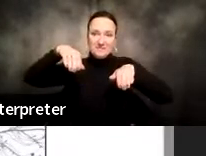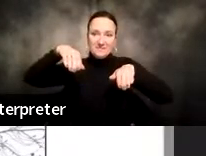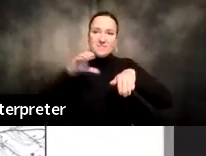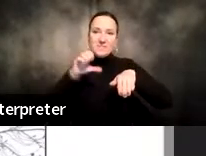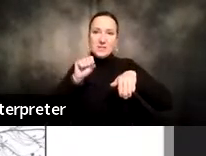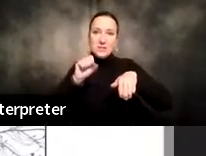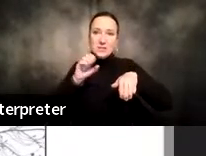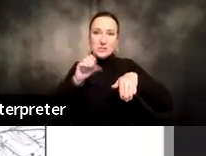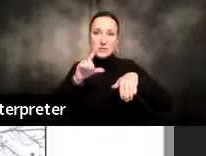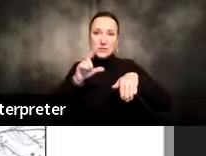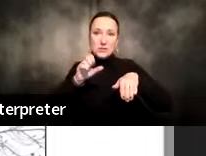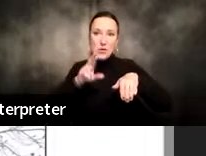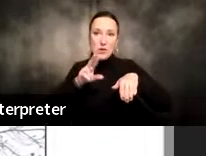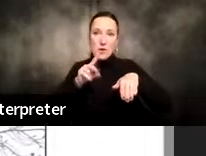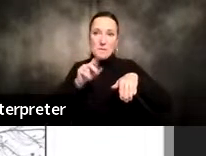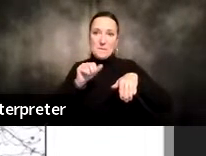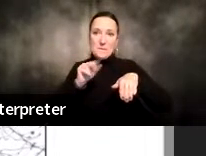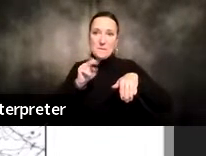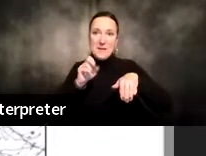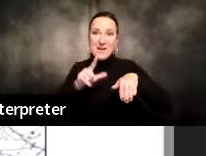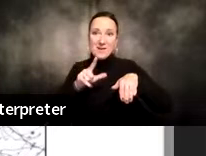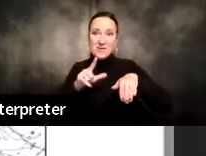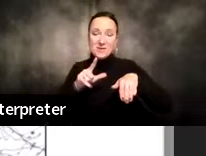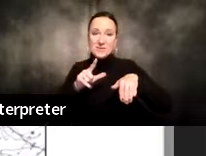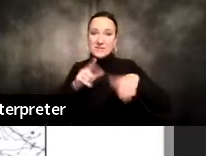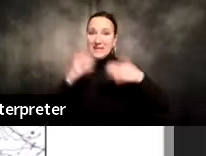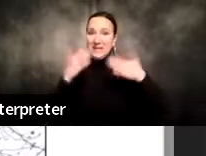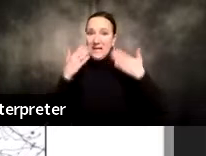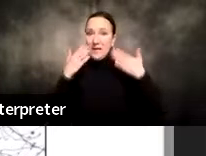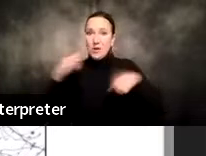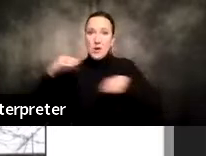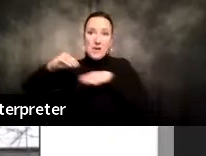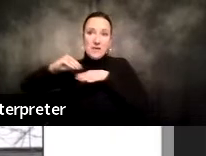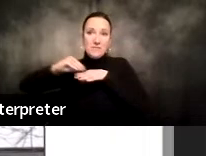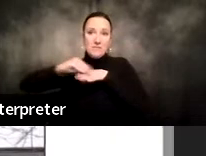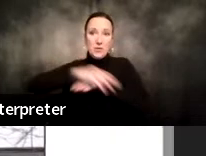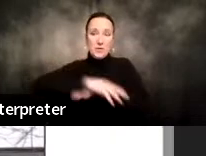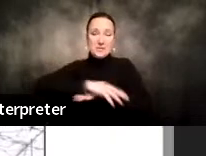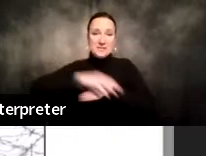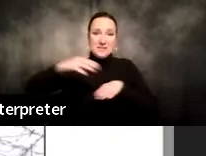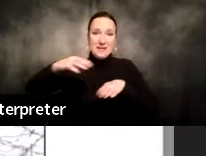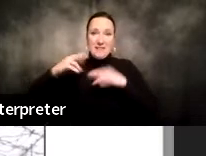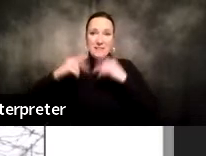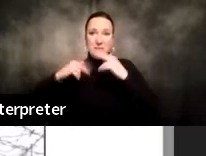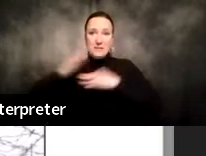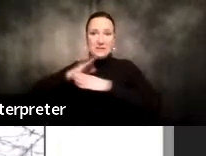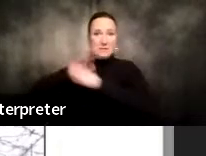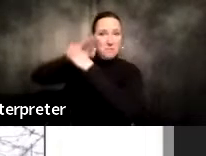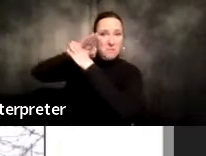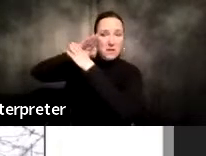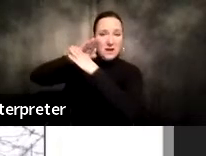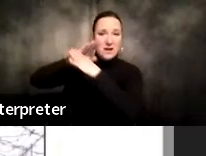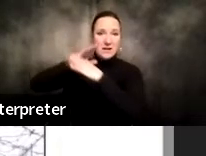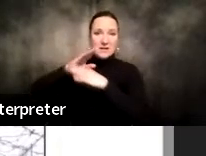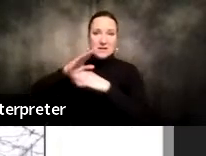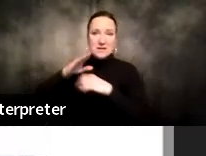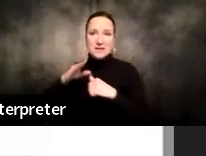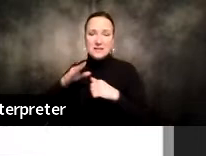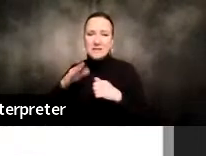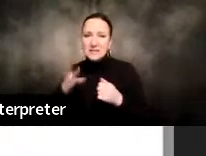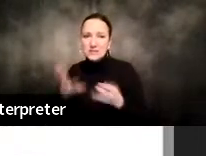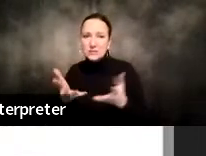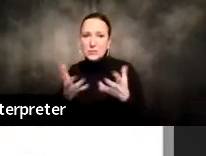had already been applied for when the homeowner here had done this. So I think, I just want to provide